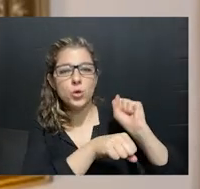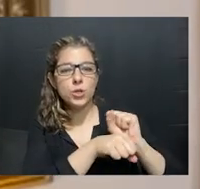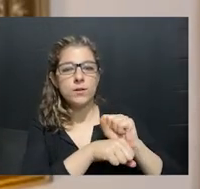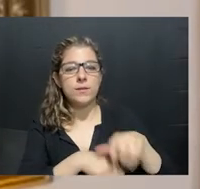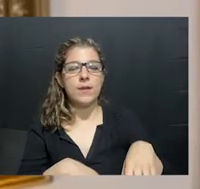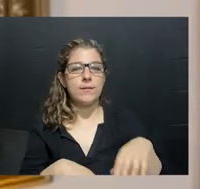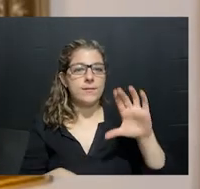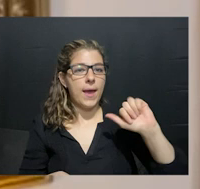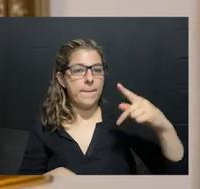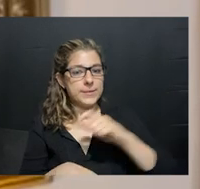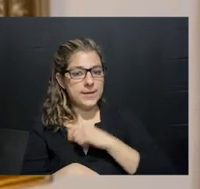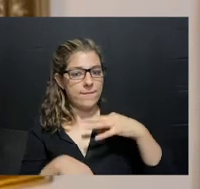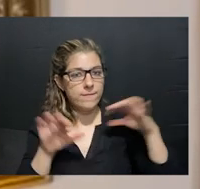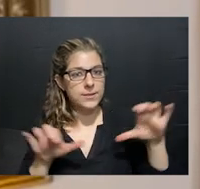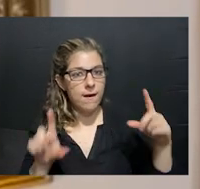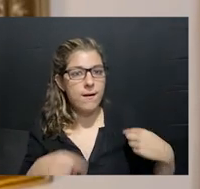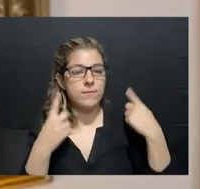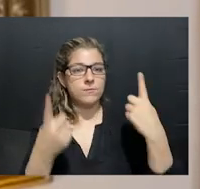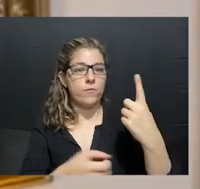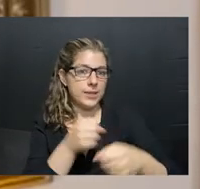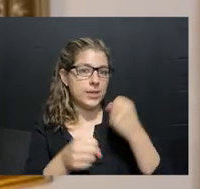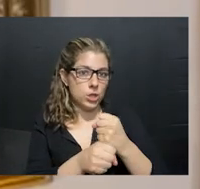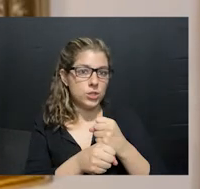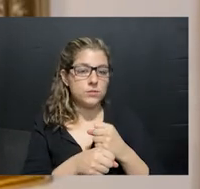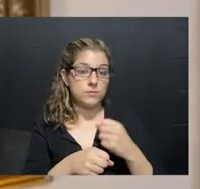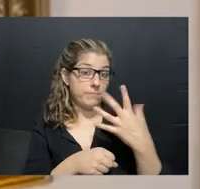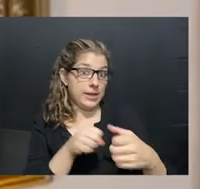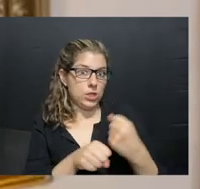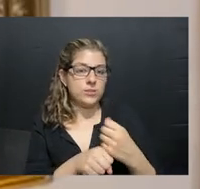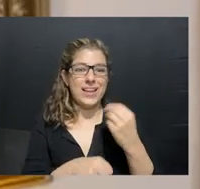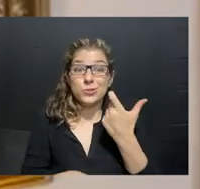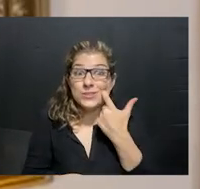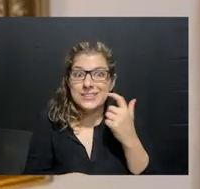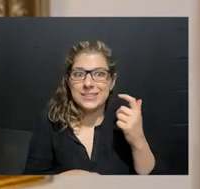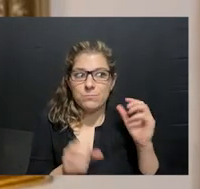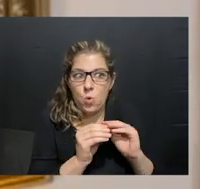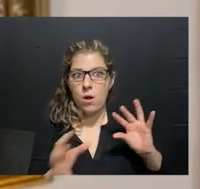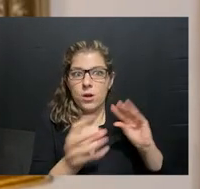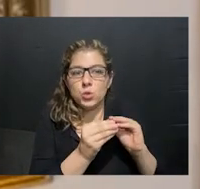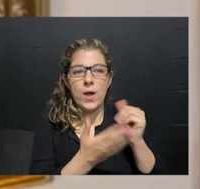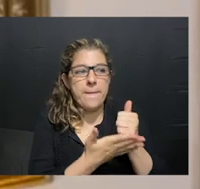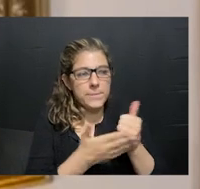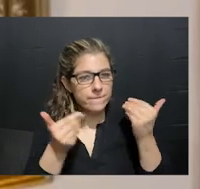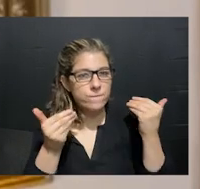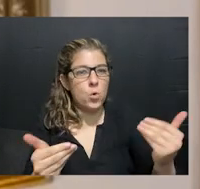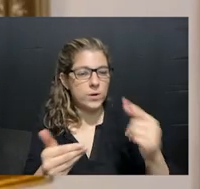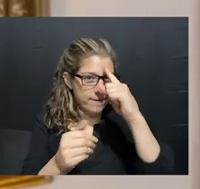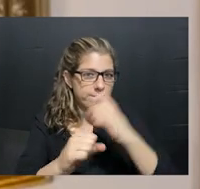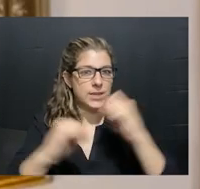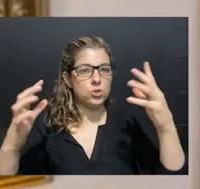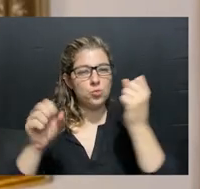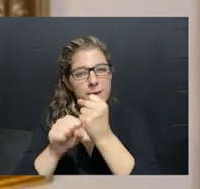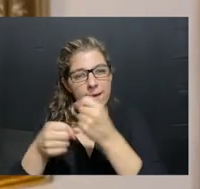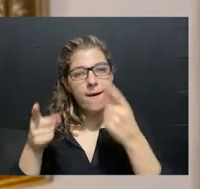that CAP staff members have done over the years and recently to help forward this vision and